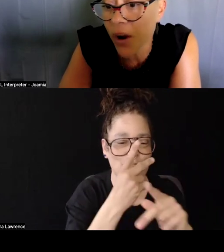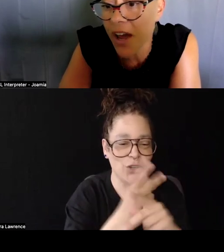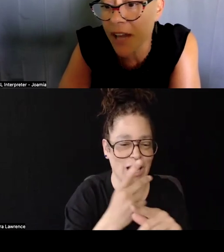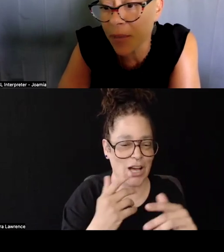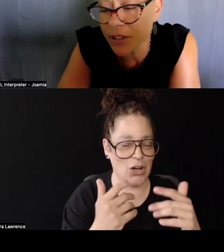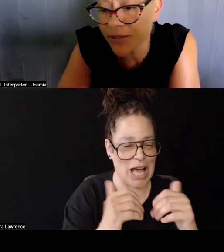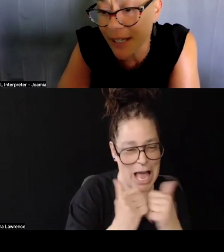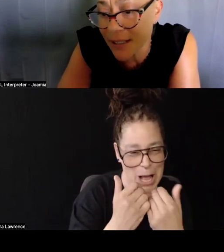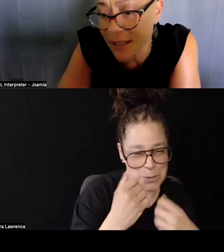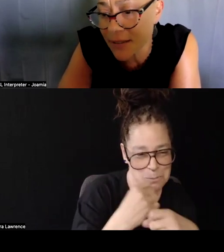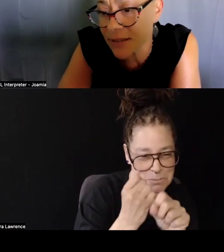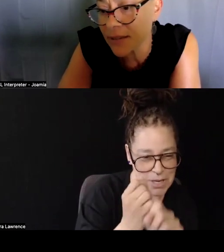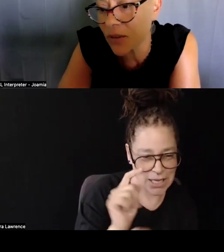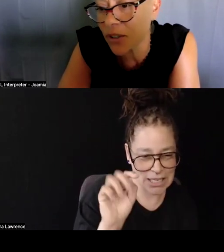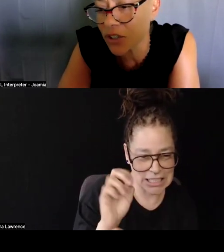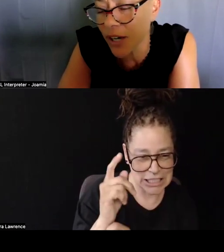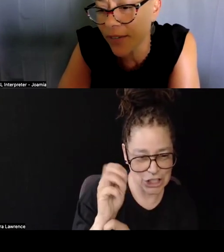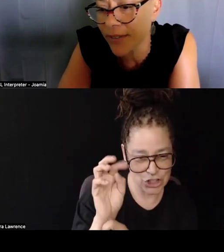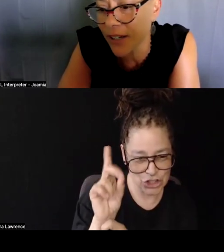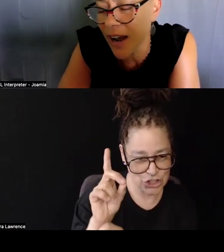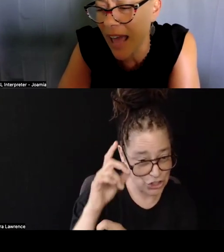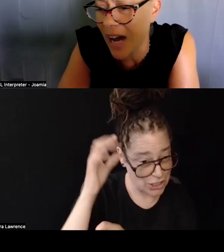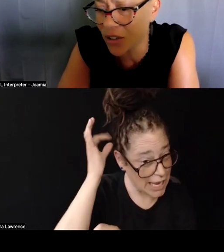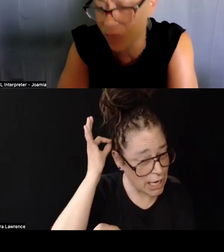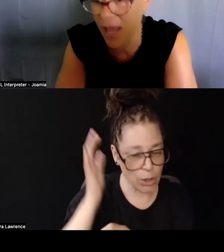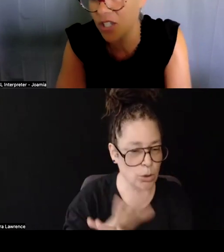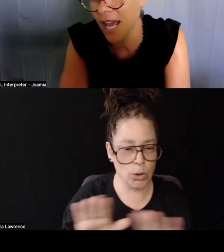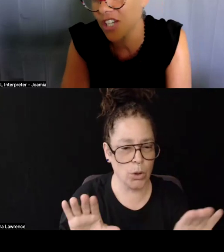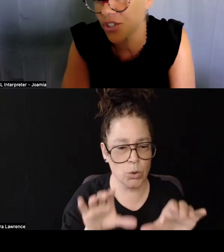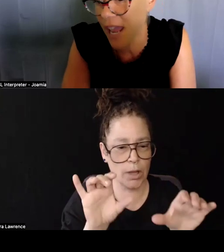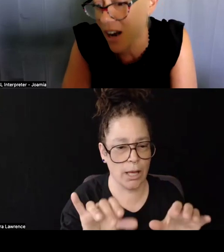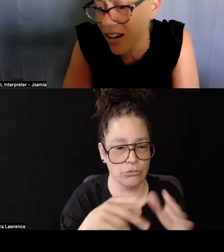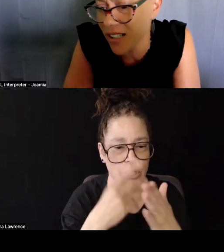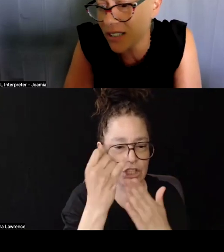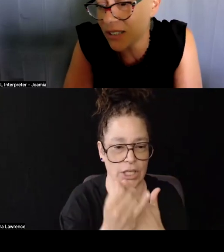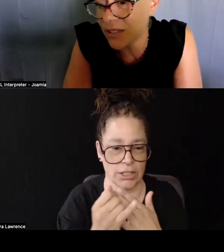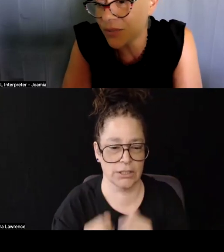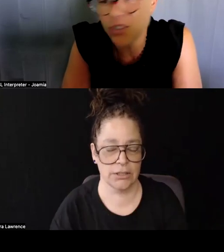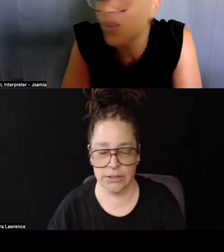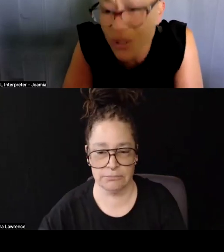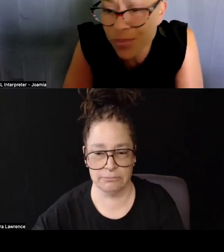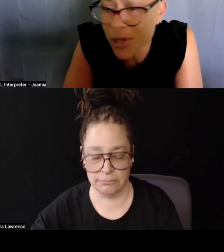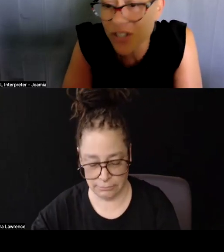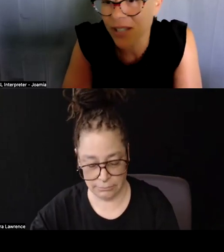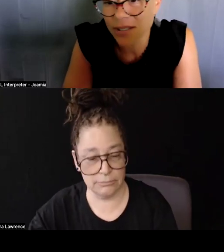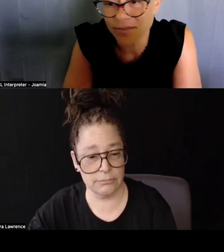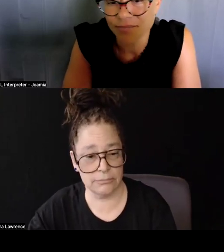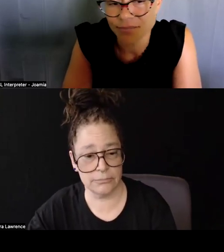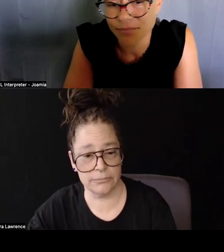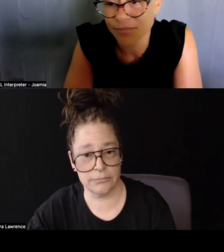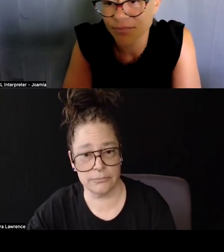If you are unable to find it or try to figure out how to make textured hair, don't do the